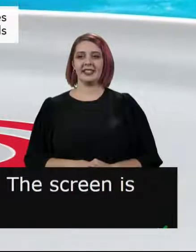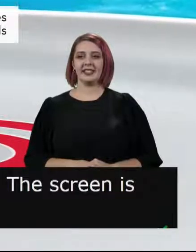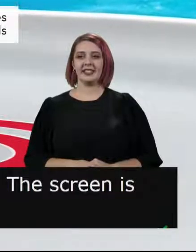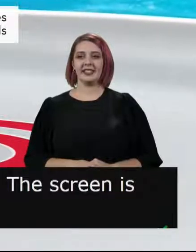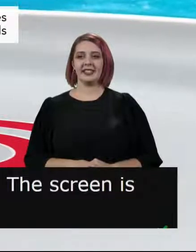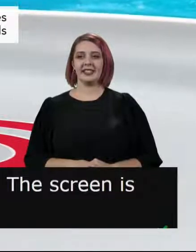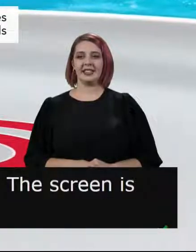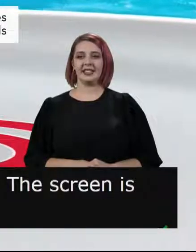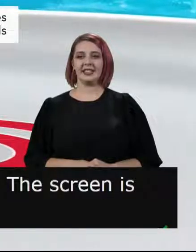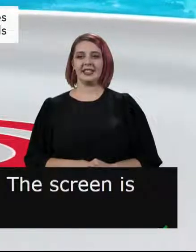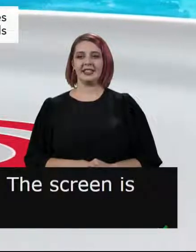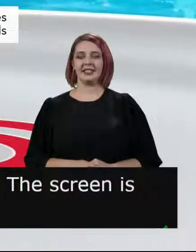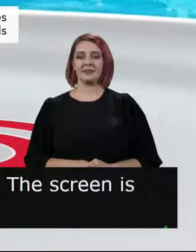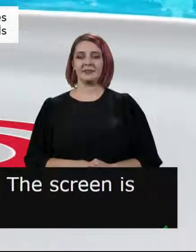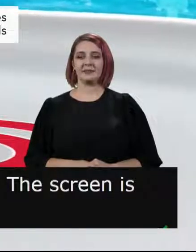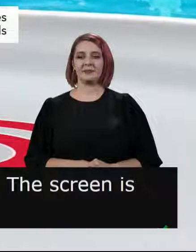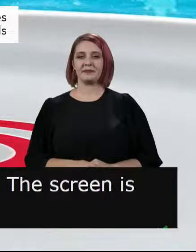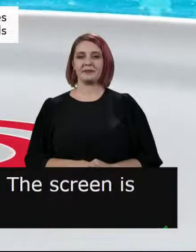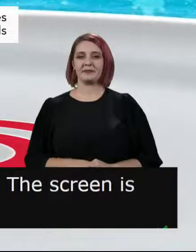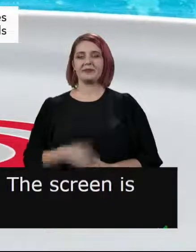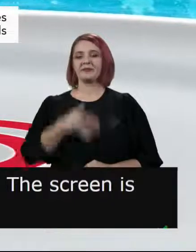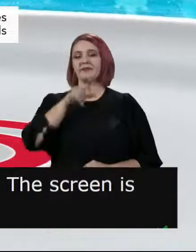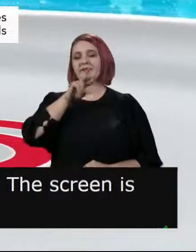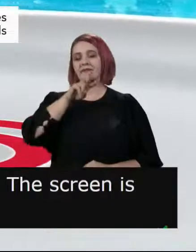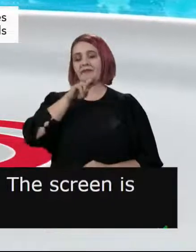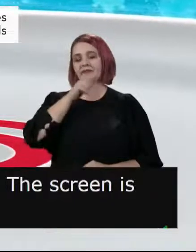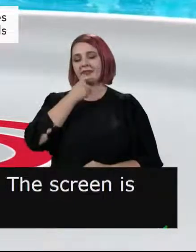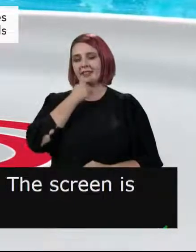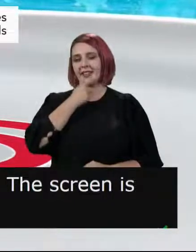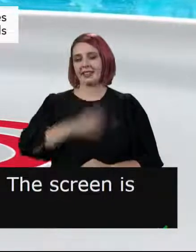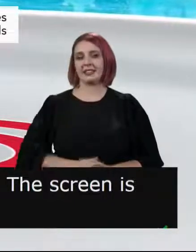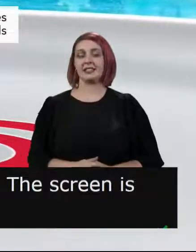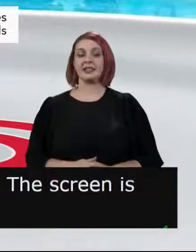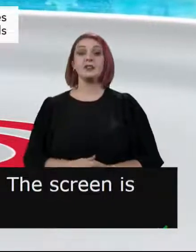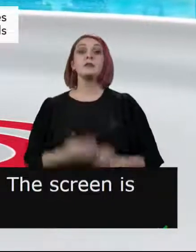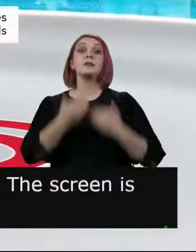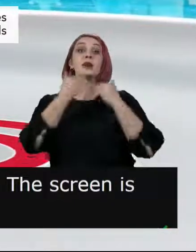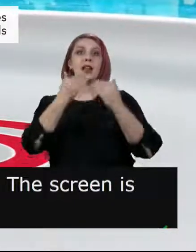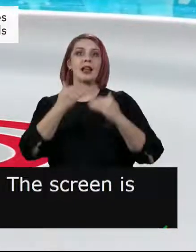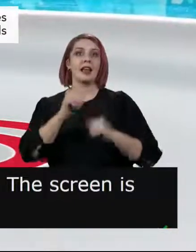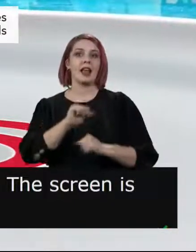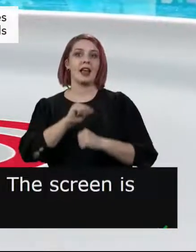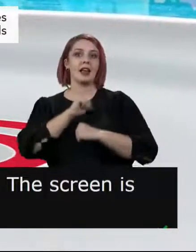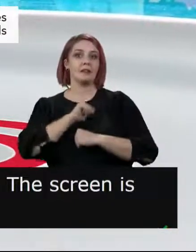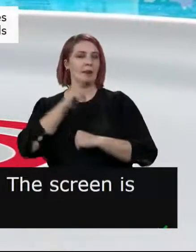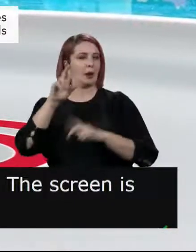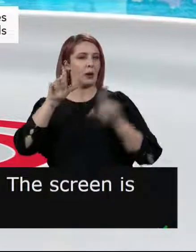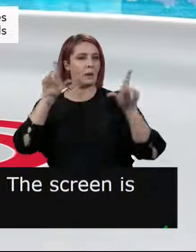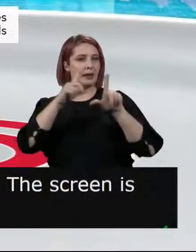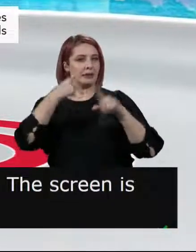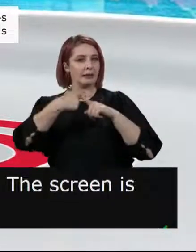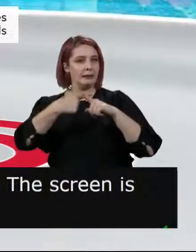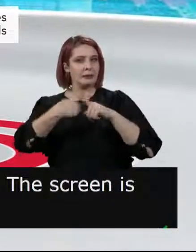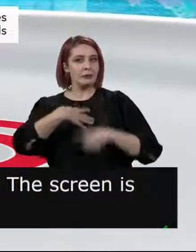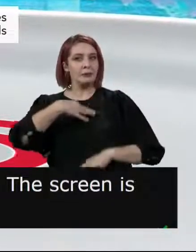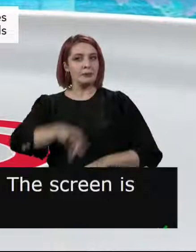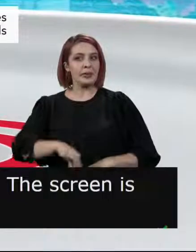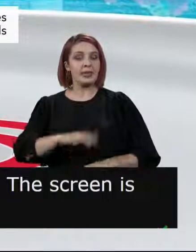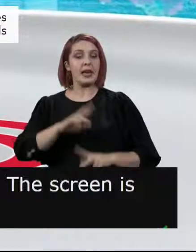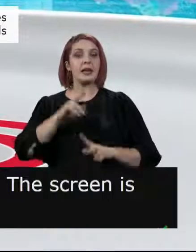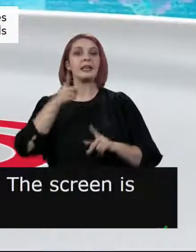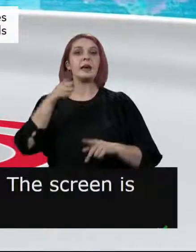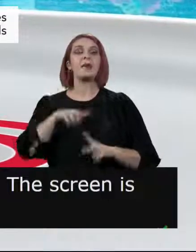Thank you so much. Hopefully you can see my screen. I'm hoping that you can see the slides, which are certainly